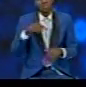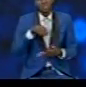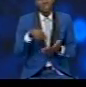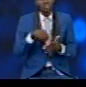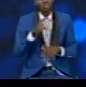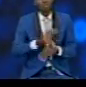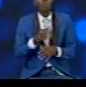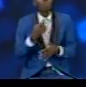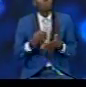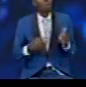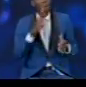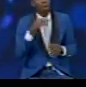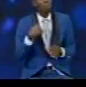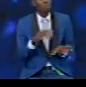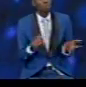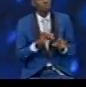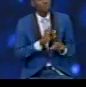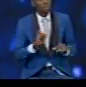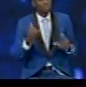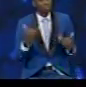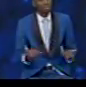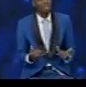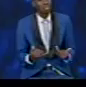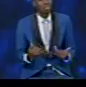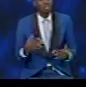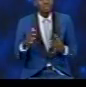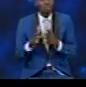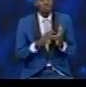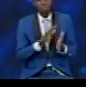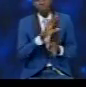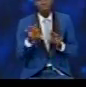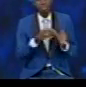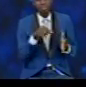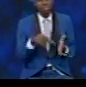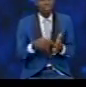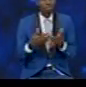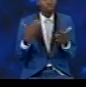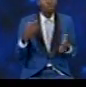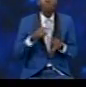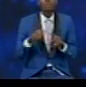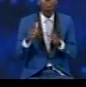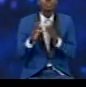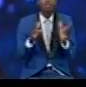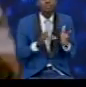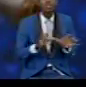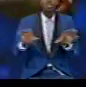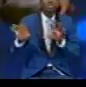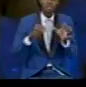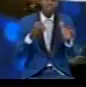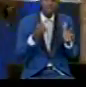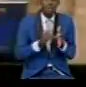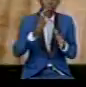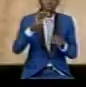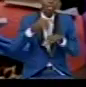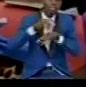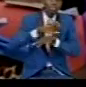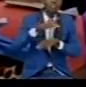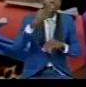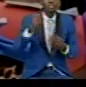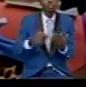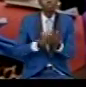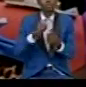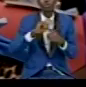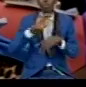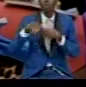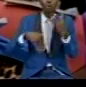doing now? What is what Jesus wants done? We're sending the gospel to all the world. Come on board and